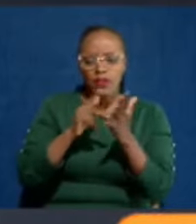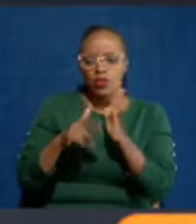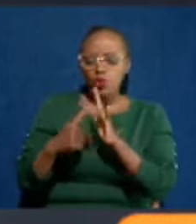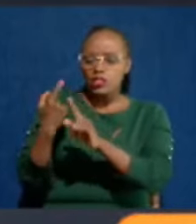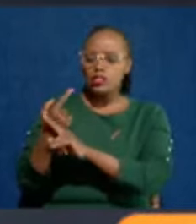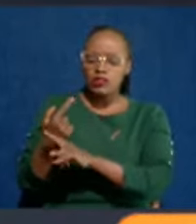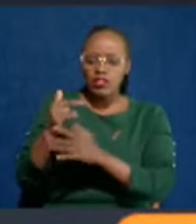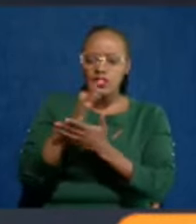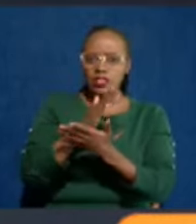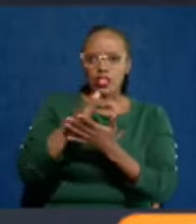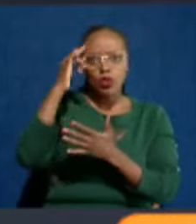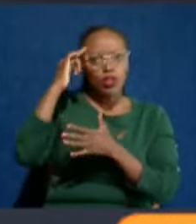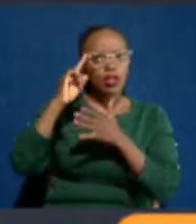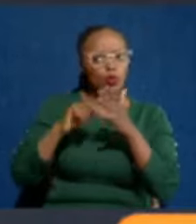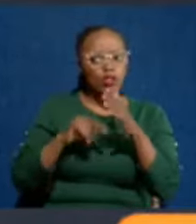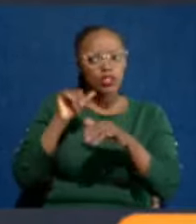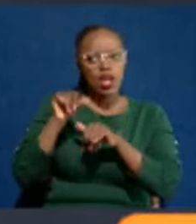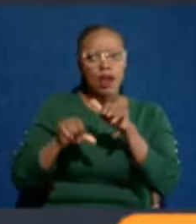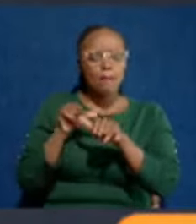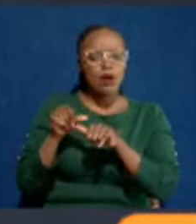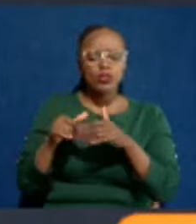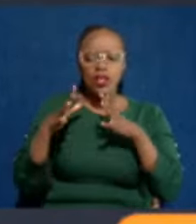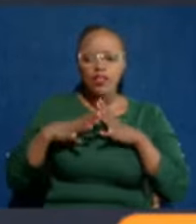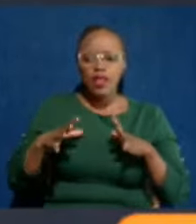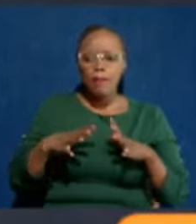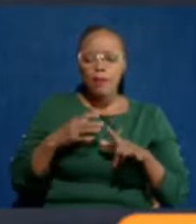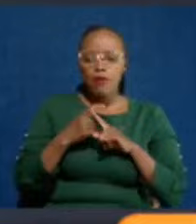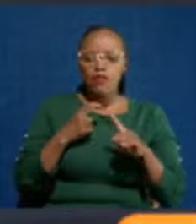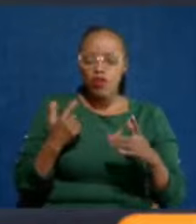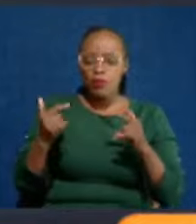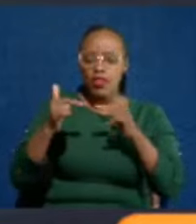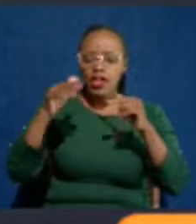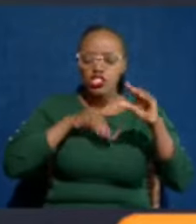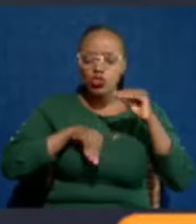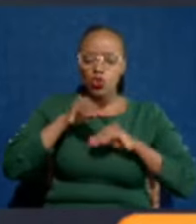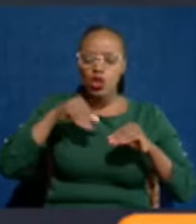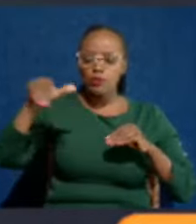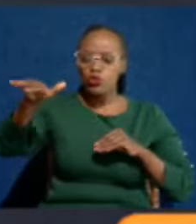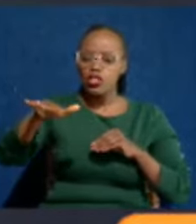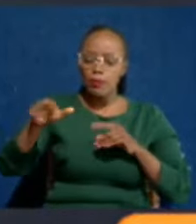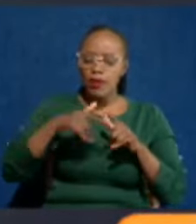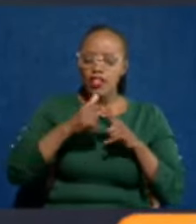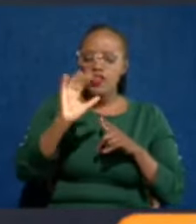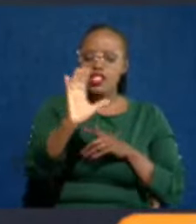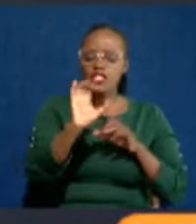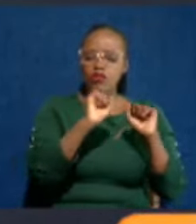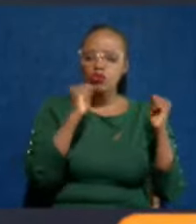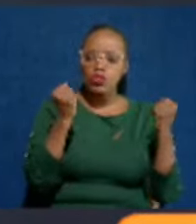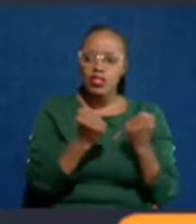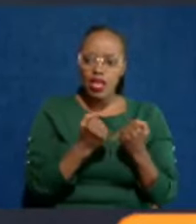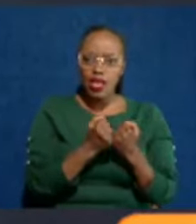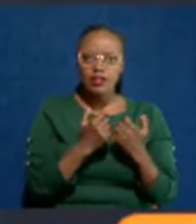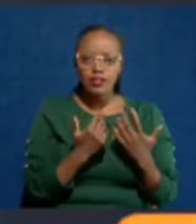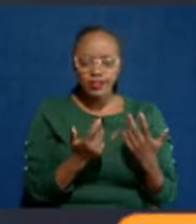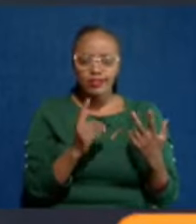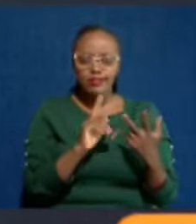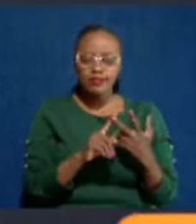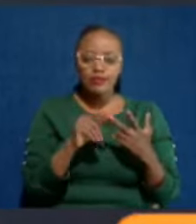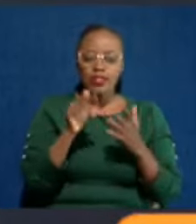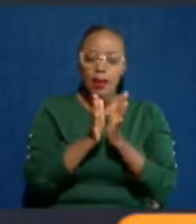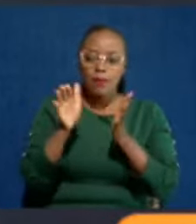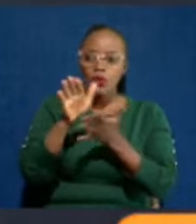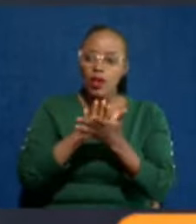You know, you're thinking of people coming from the anti-corruption space, civil society. Broad-based,